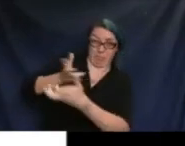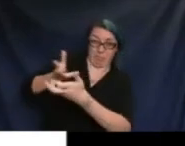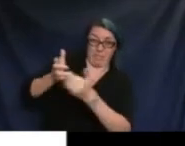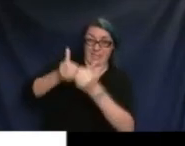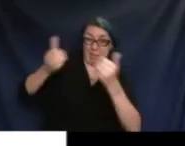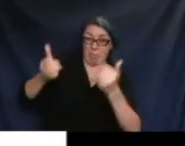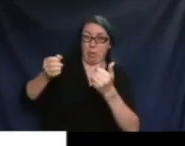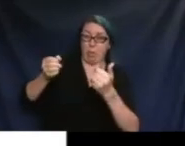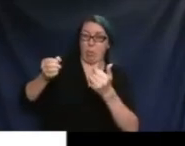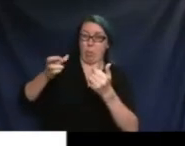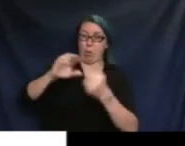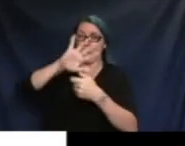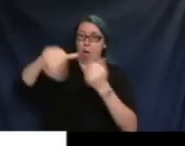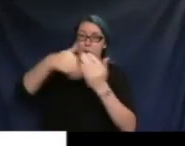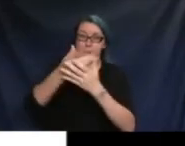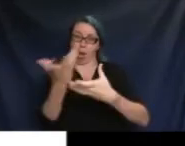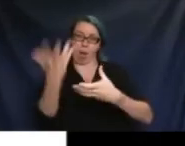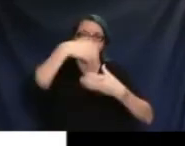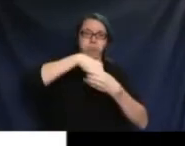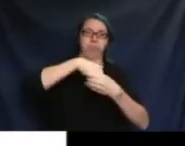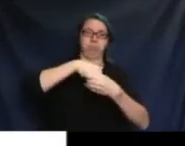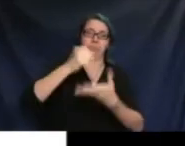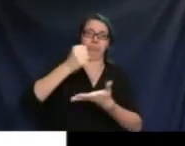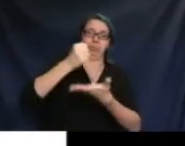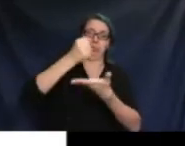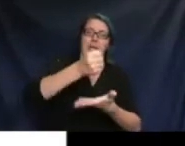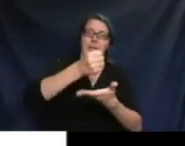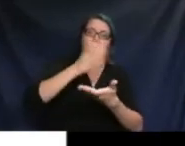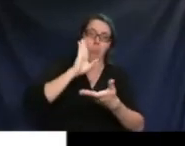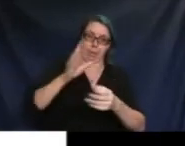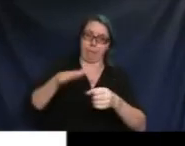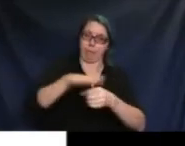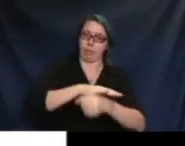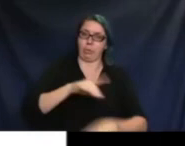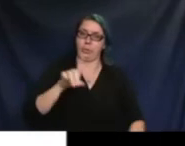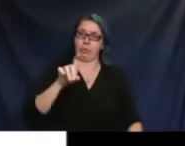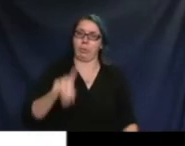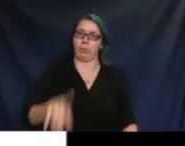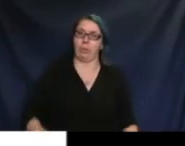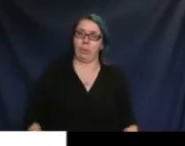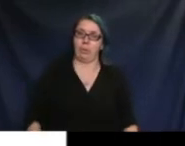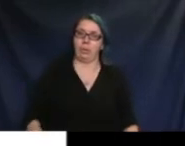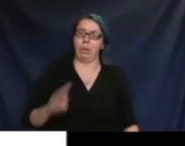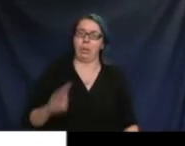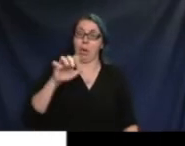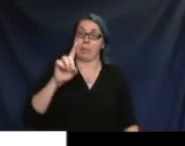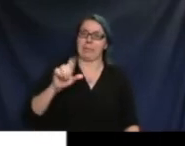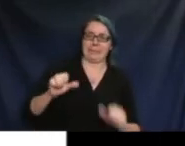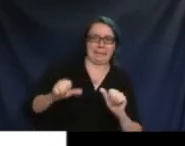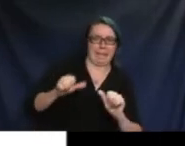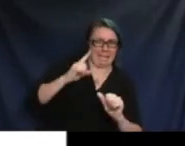the permits and things like that. If anyone wants to answer that.